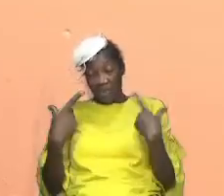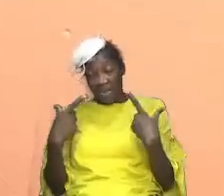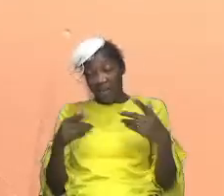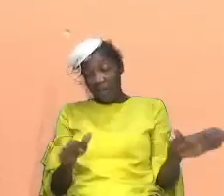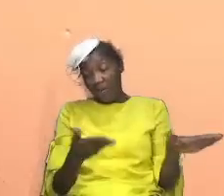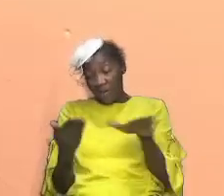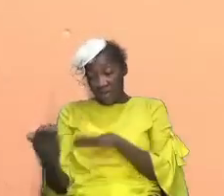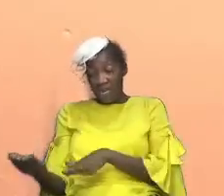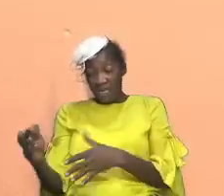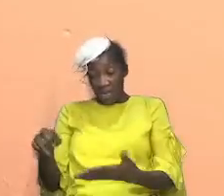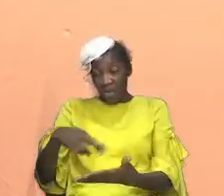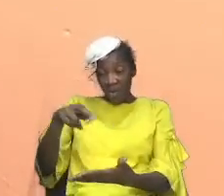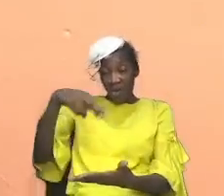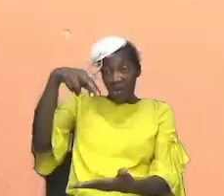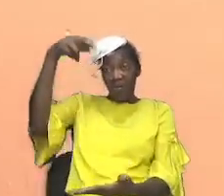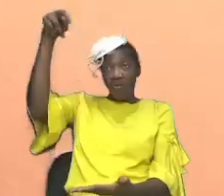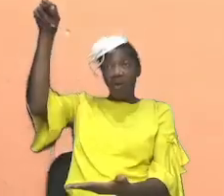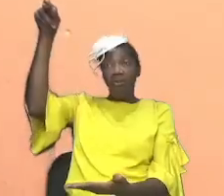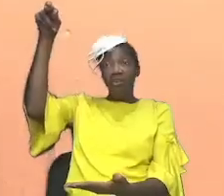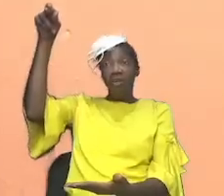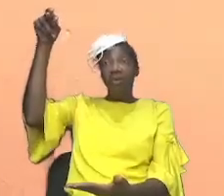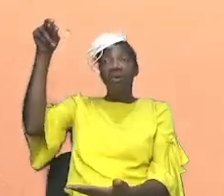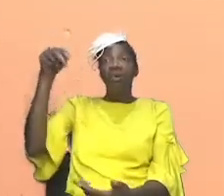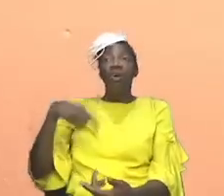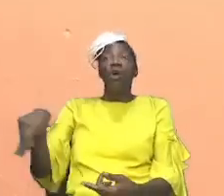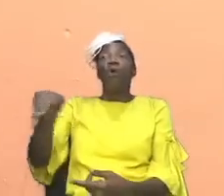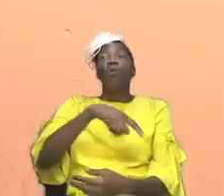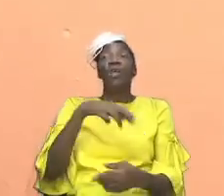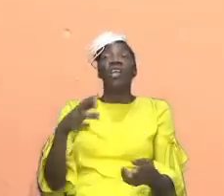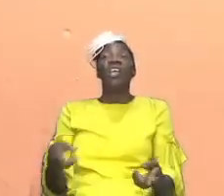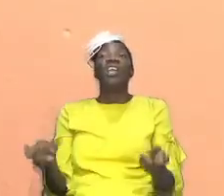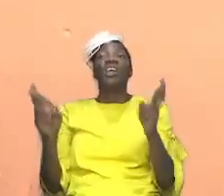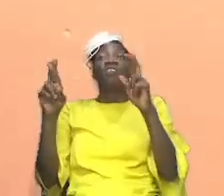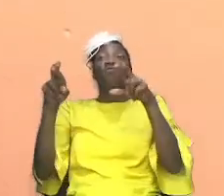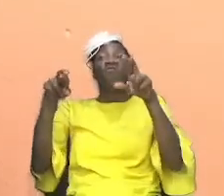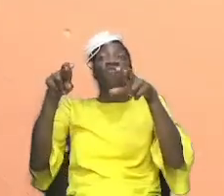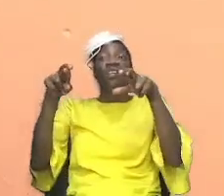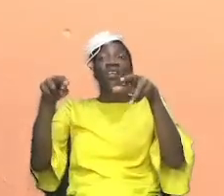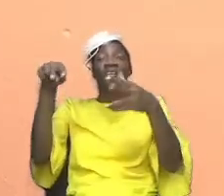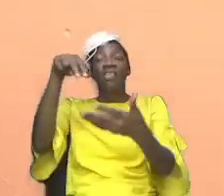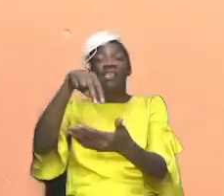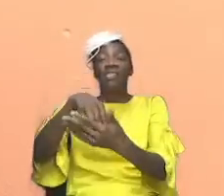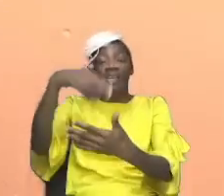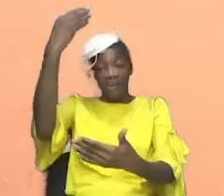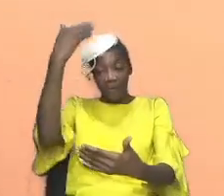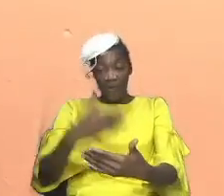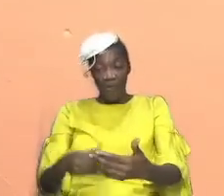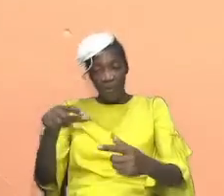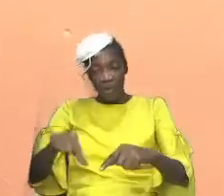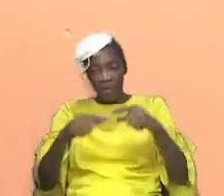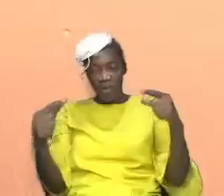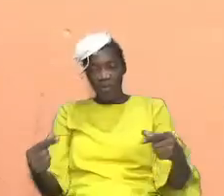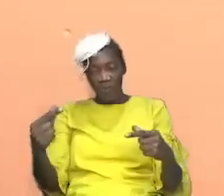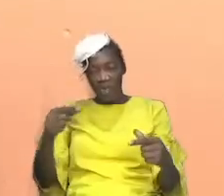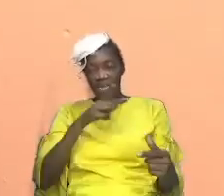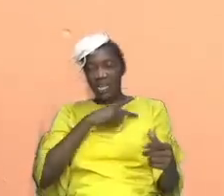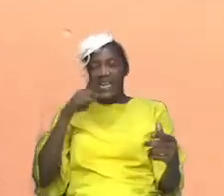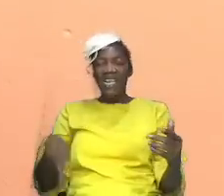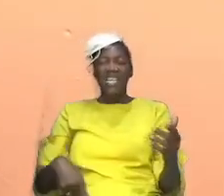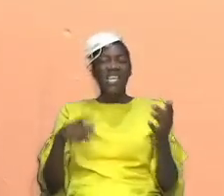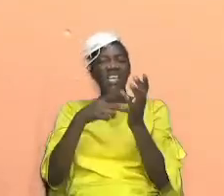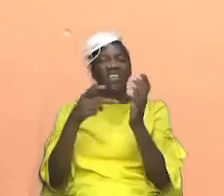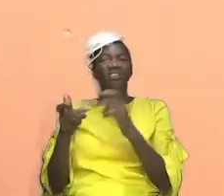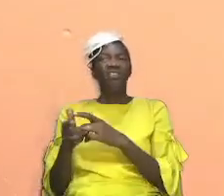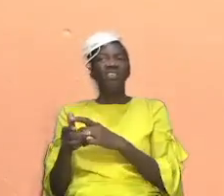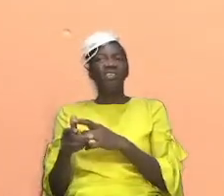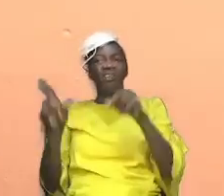or the rapture, we will be ready to stand before the great King who is going to test